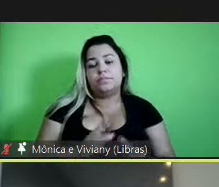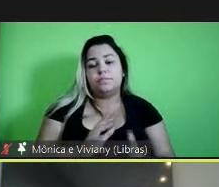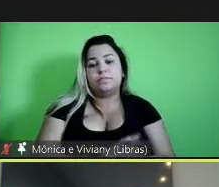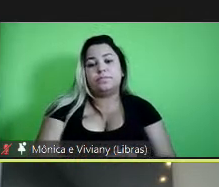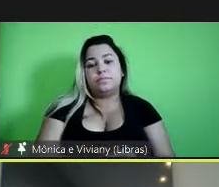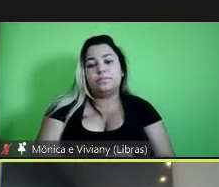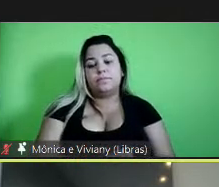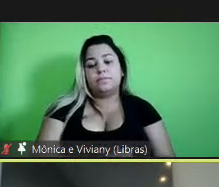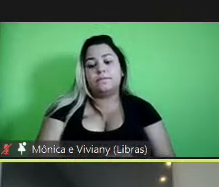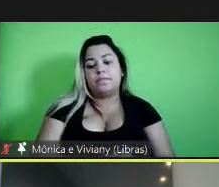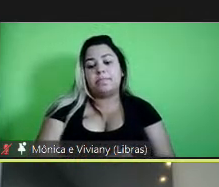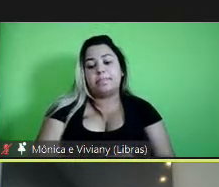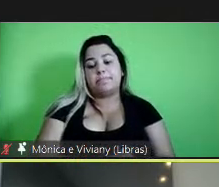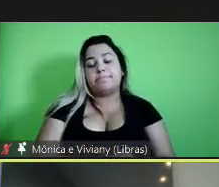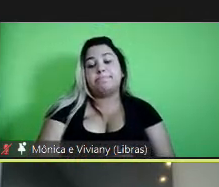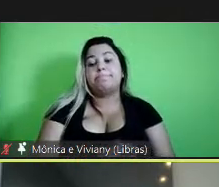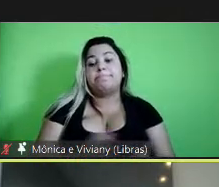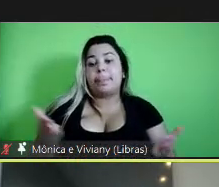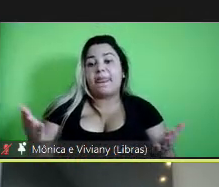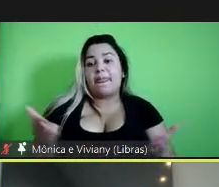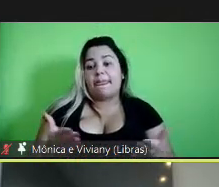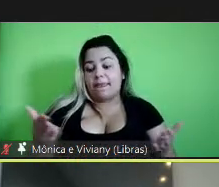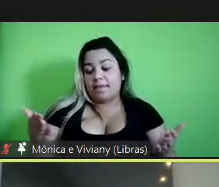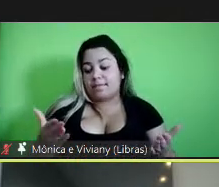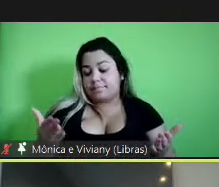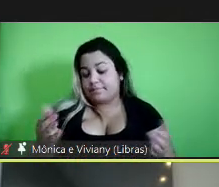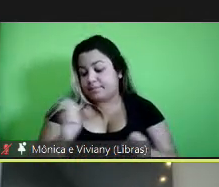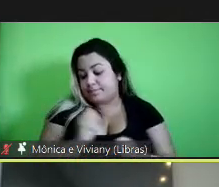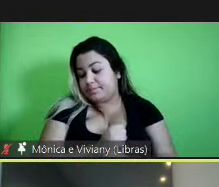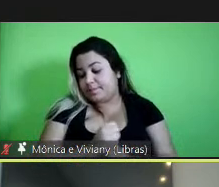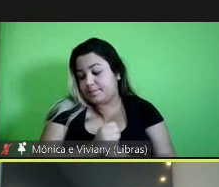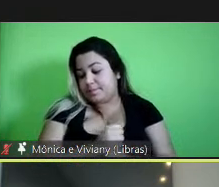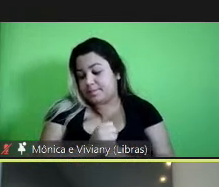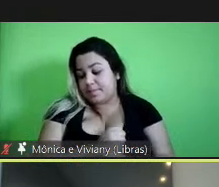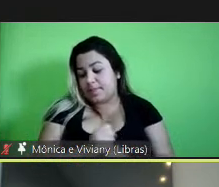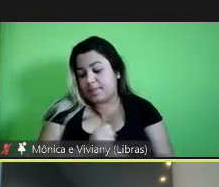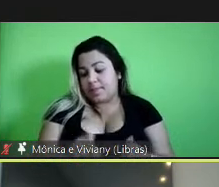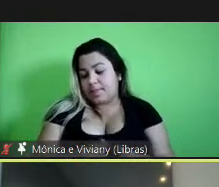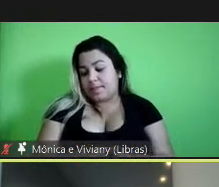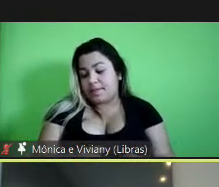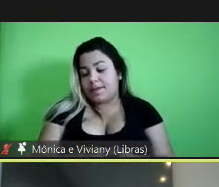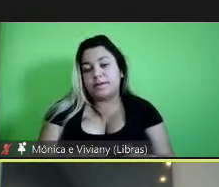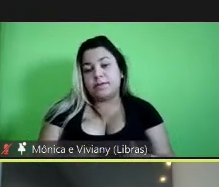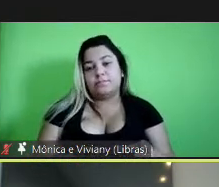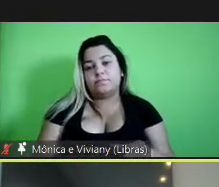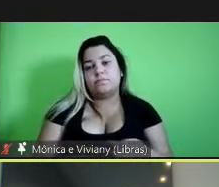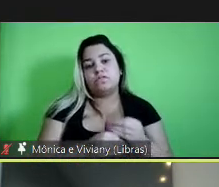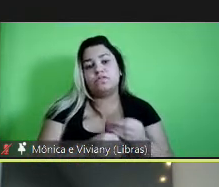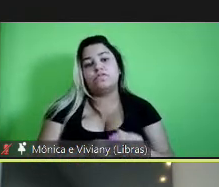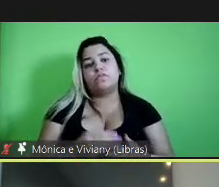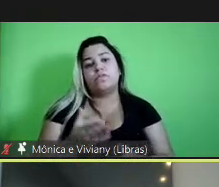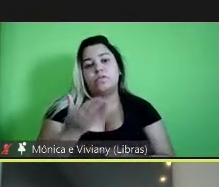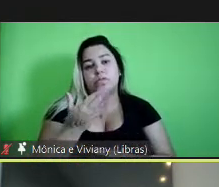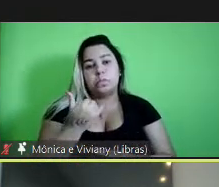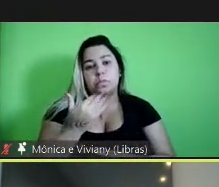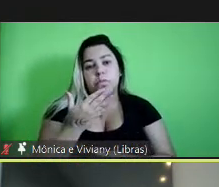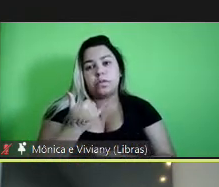Secretary of Secretariat of Education that assesses the performance of the students, and then we had the